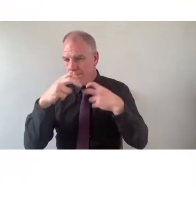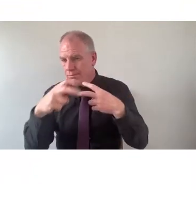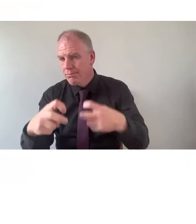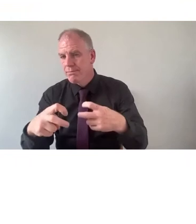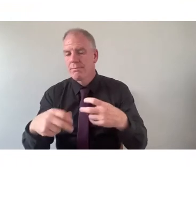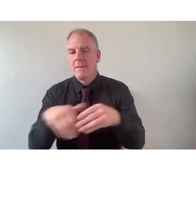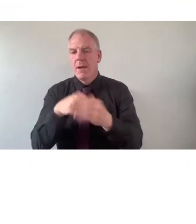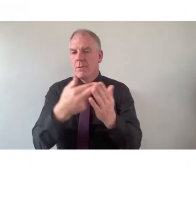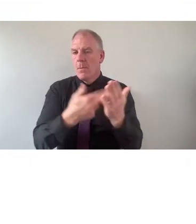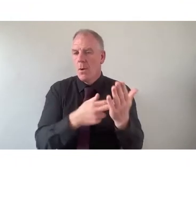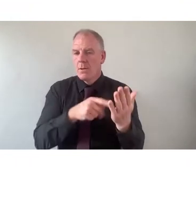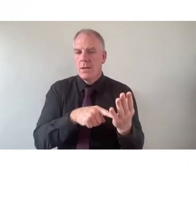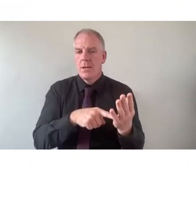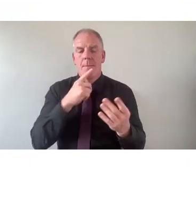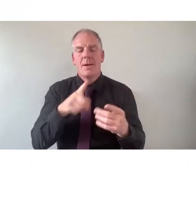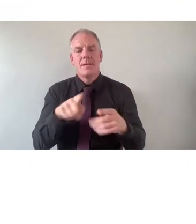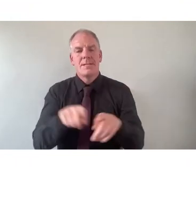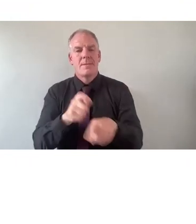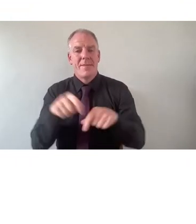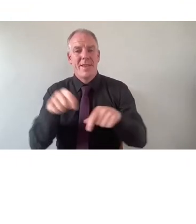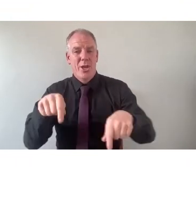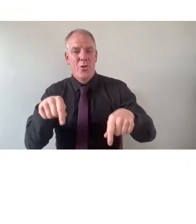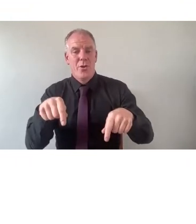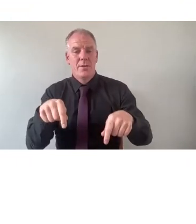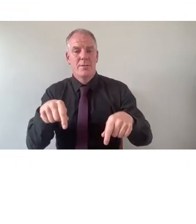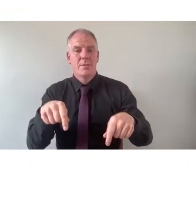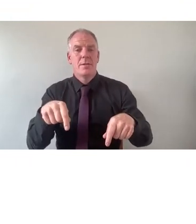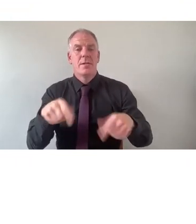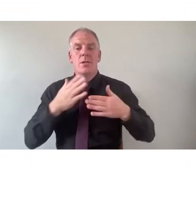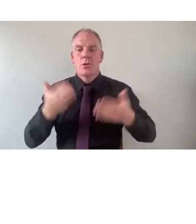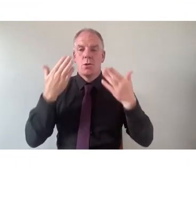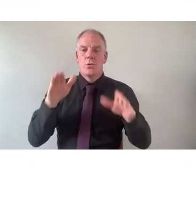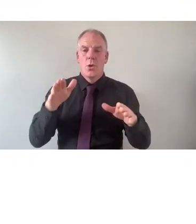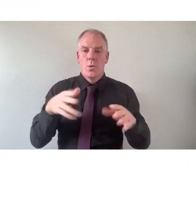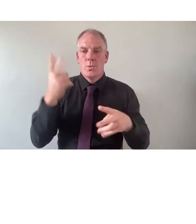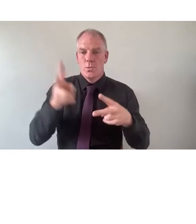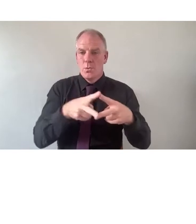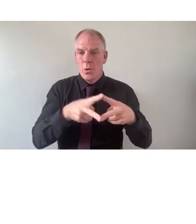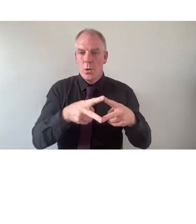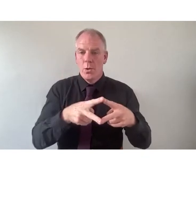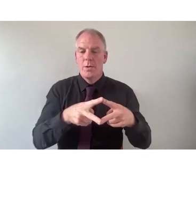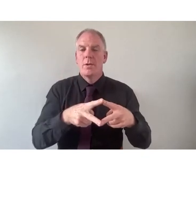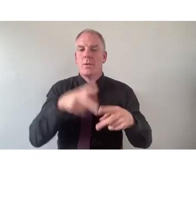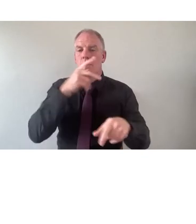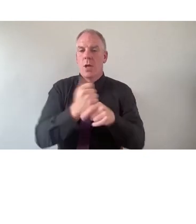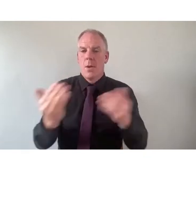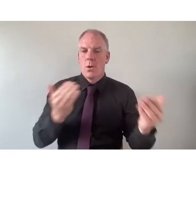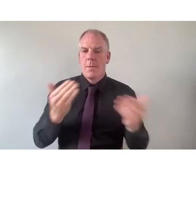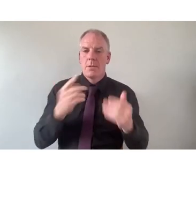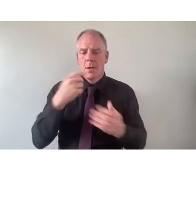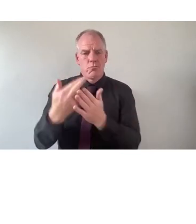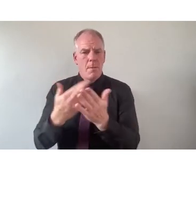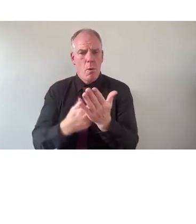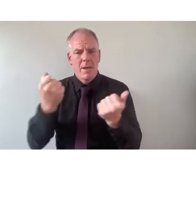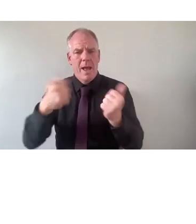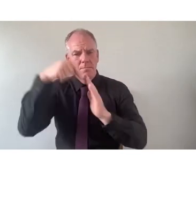in the report. But of course, I mean, here this afternoon, we are only able to show, you know, two slides in terms of EU comparison. But in the report, I think, you know, we